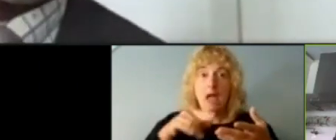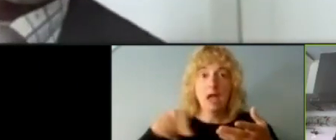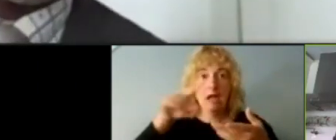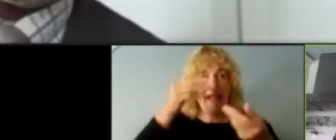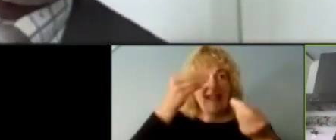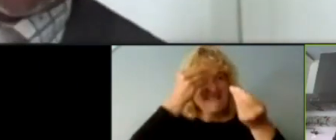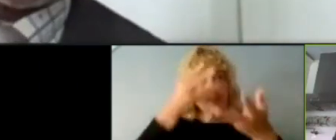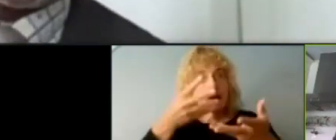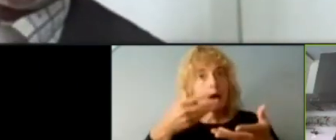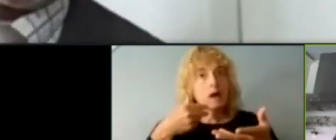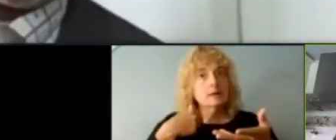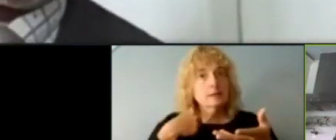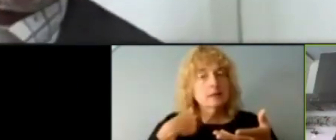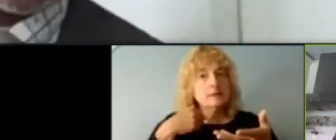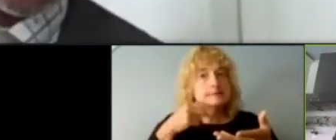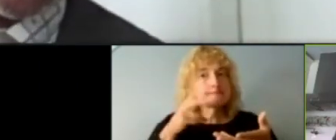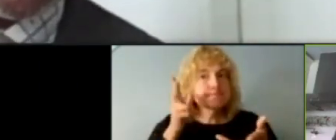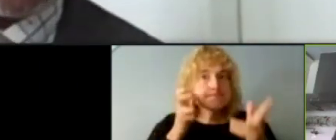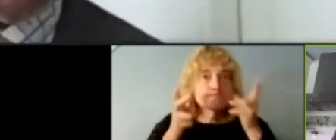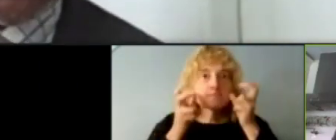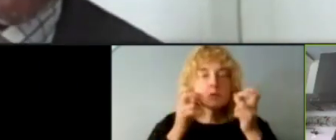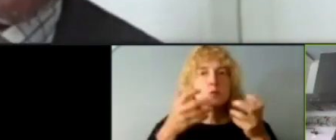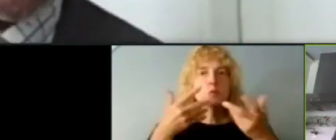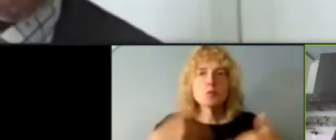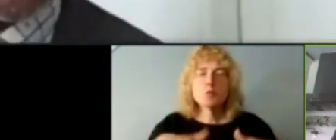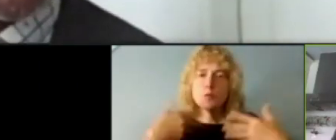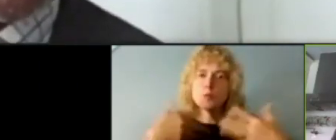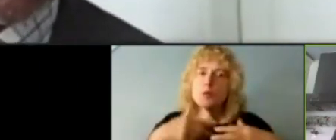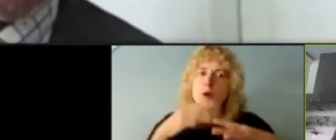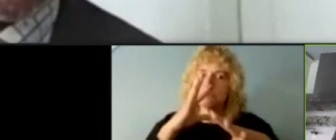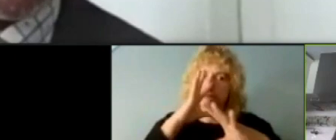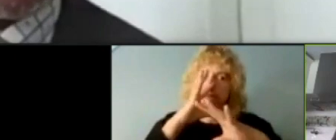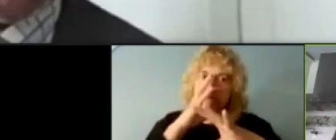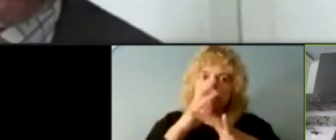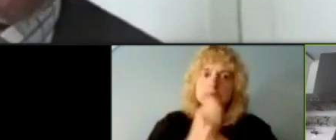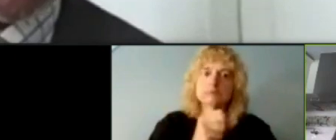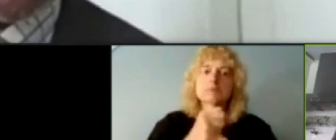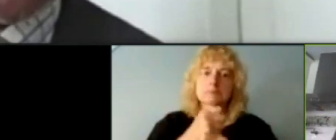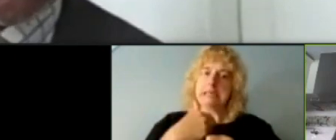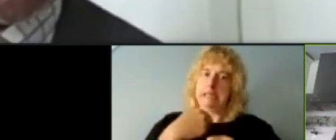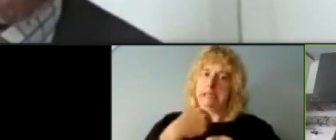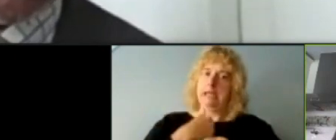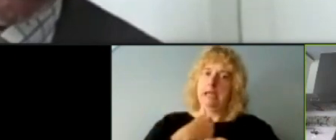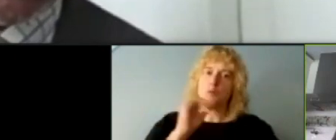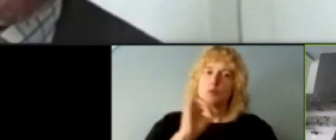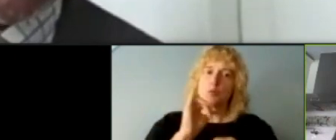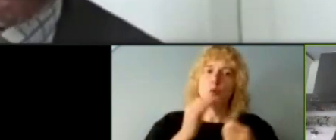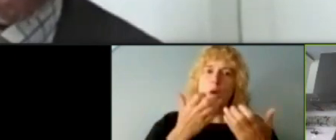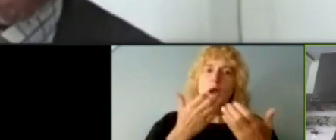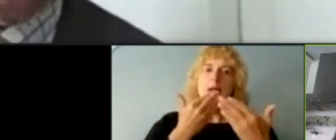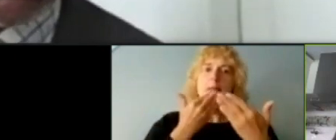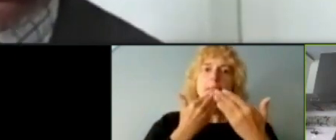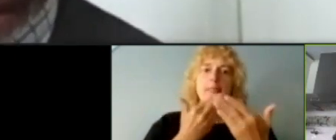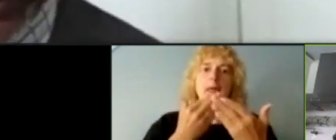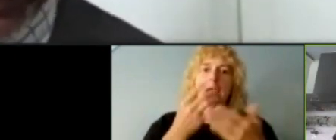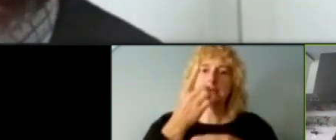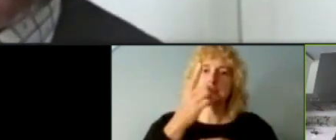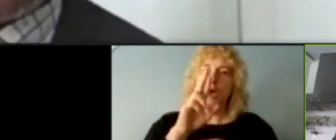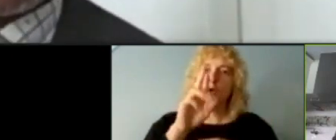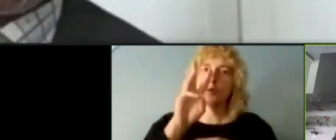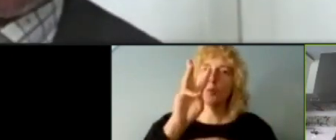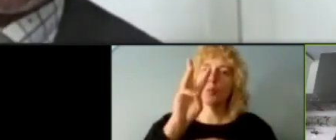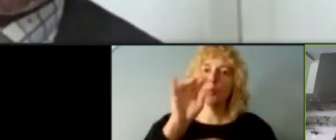really fascinating, and I too would like to thank Dr. Wilson